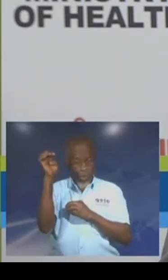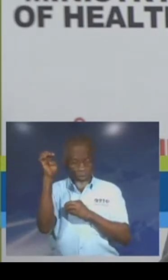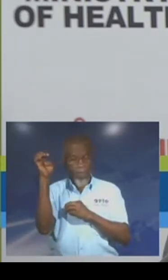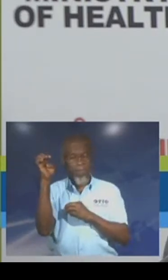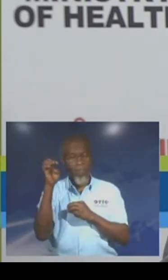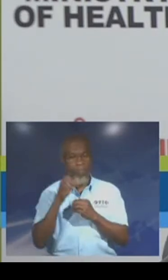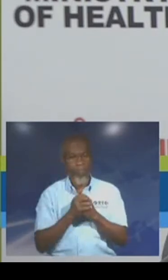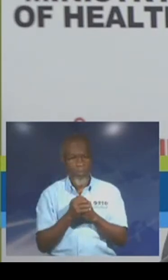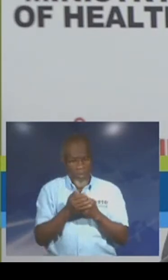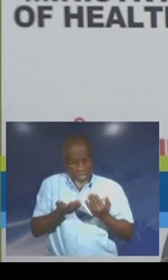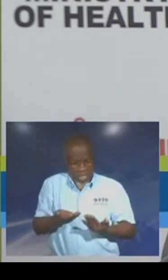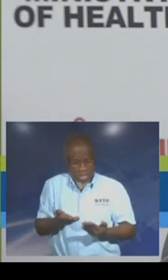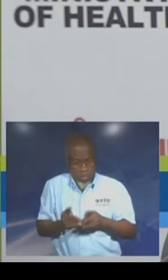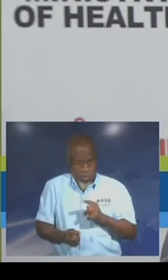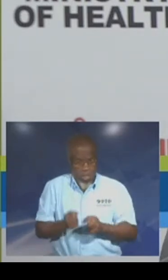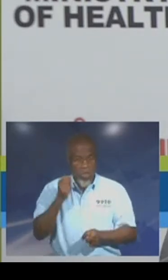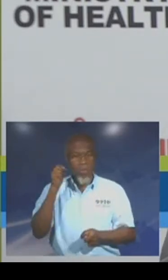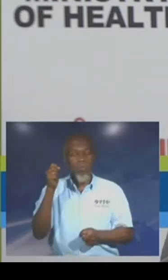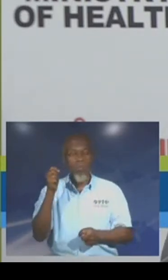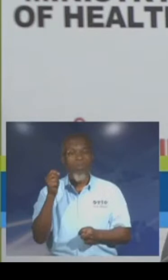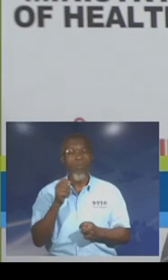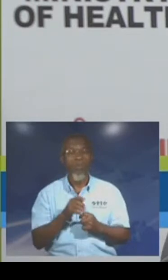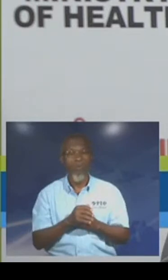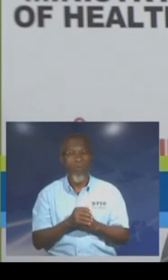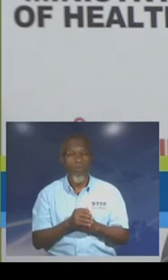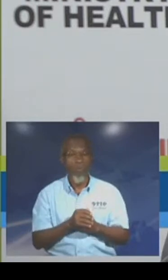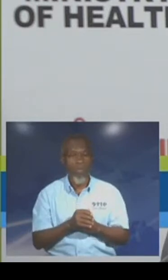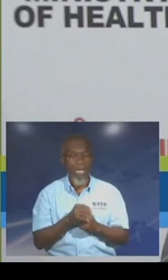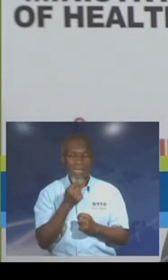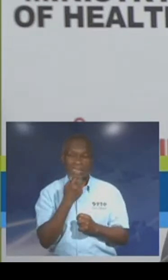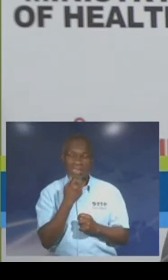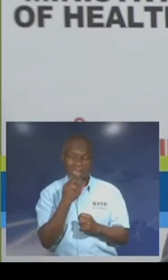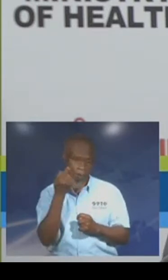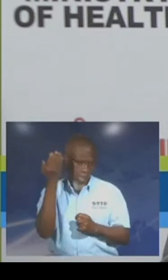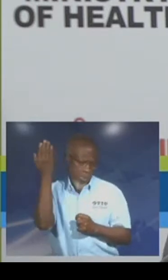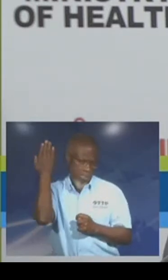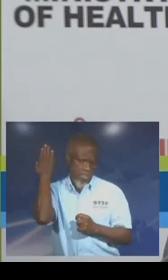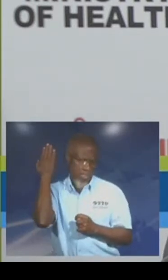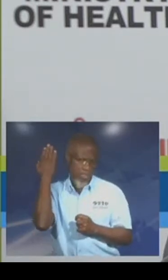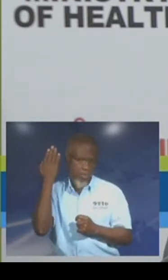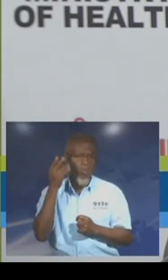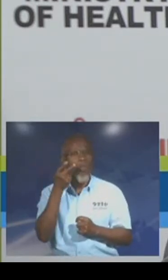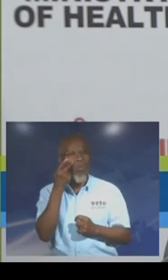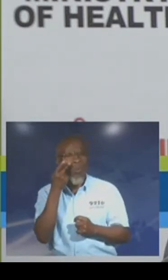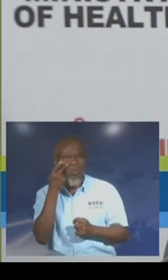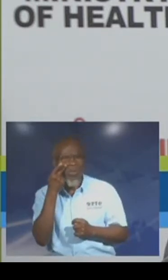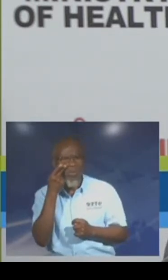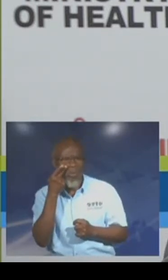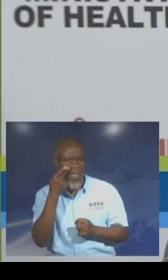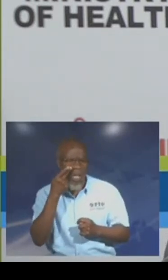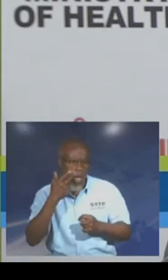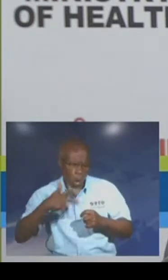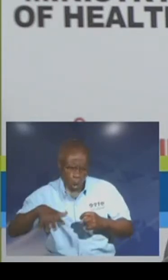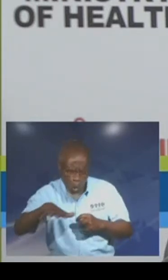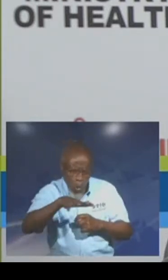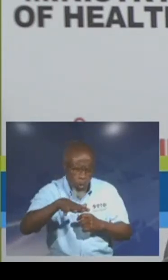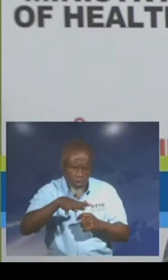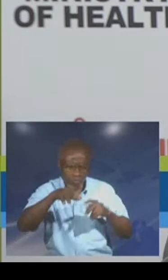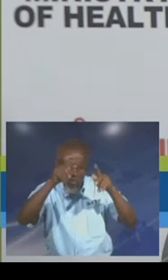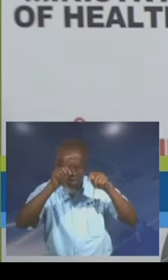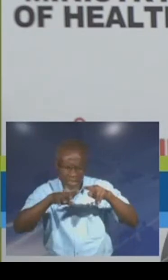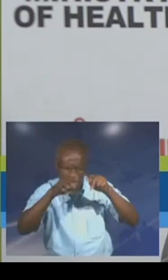Tobago context, I did indicate back then that we were looking at local and regional testing